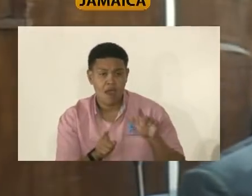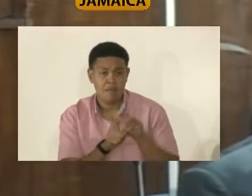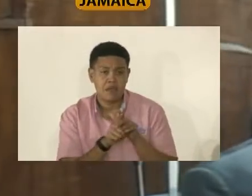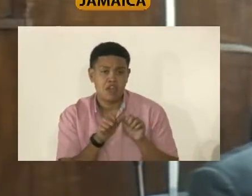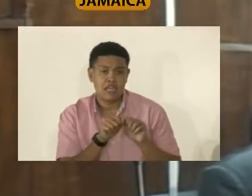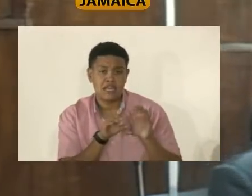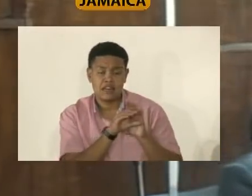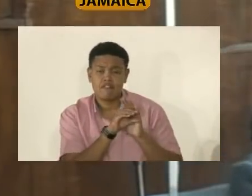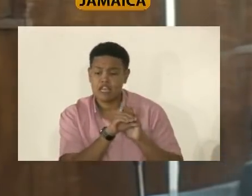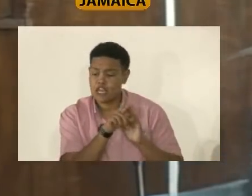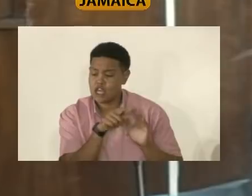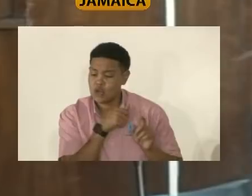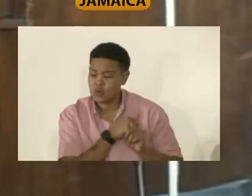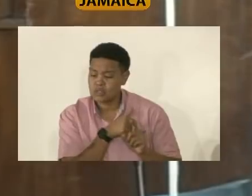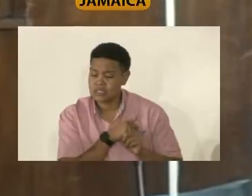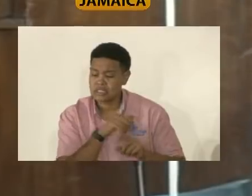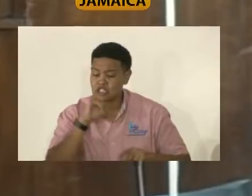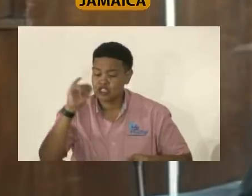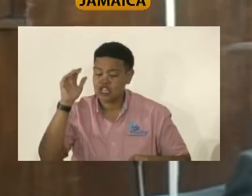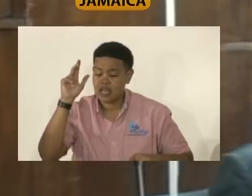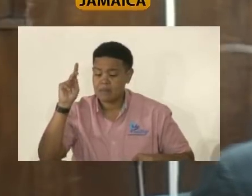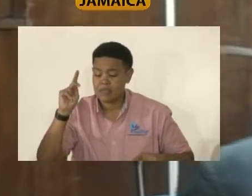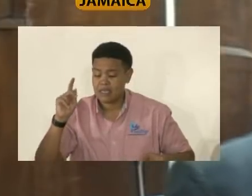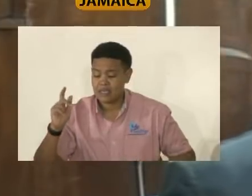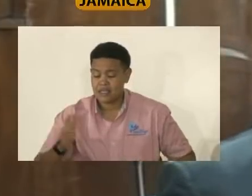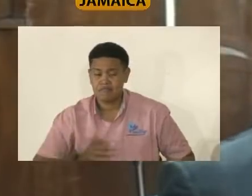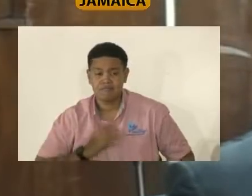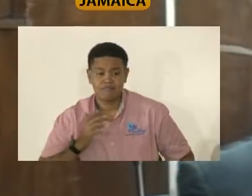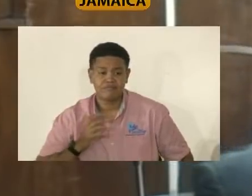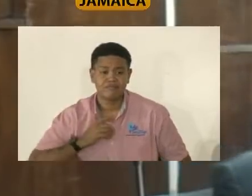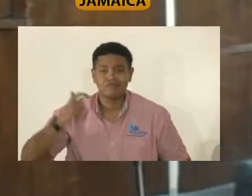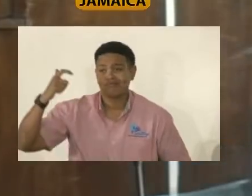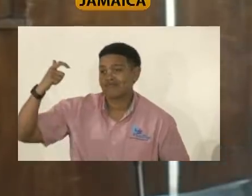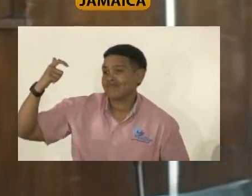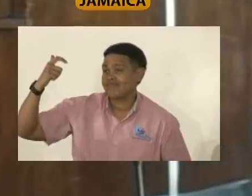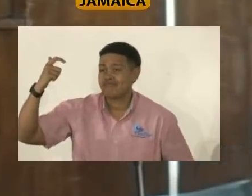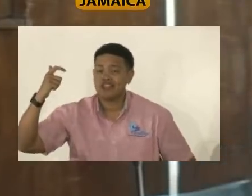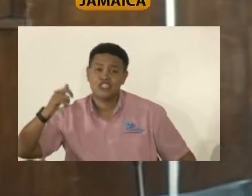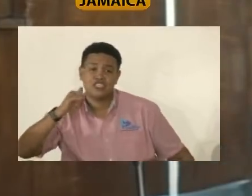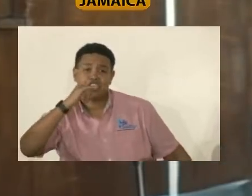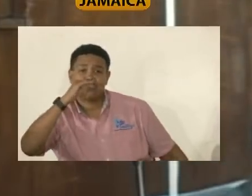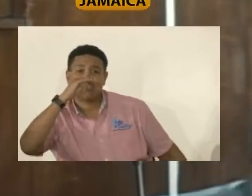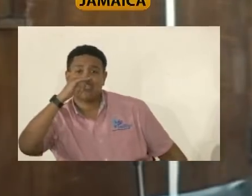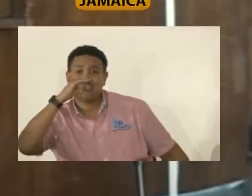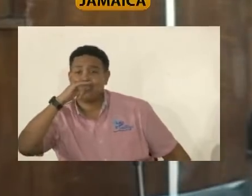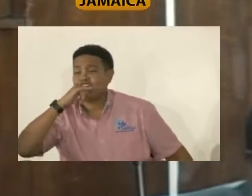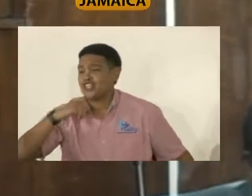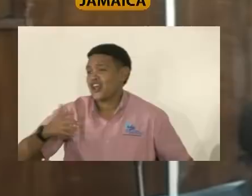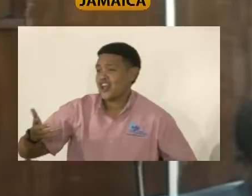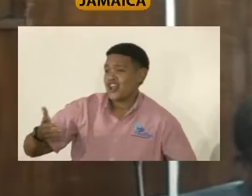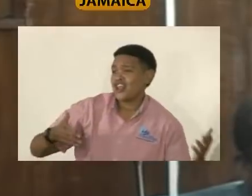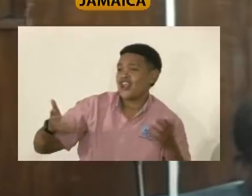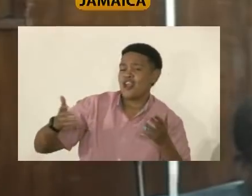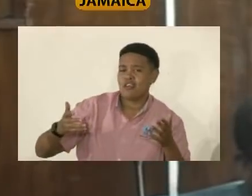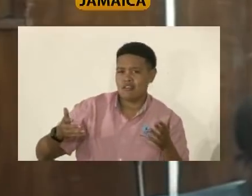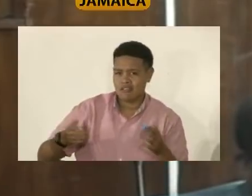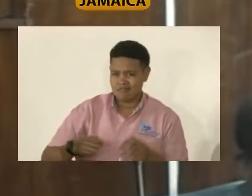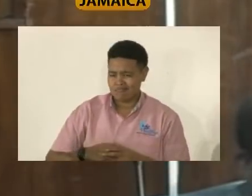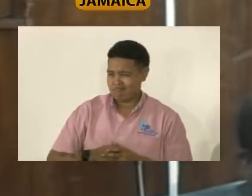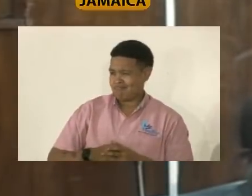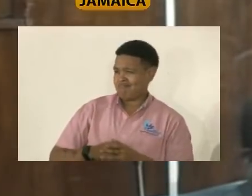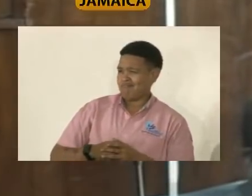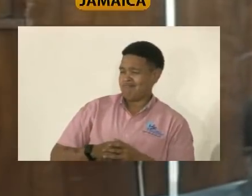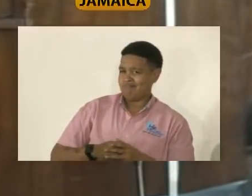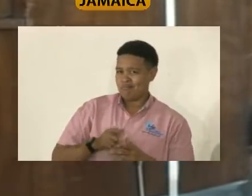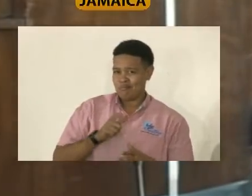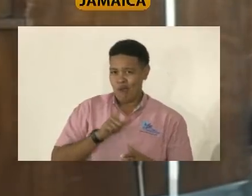video, the JLP bigwigs flossing and bruffing, how that was treated by the